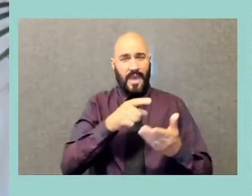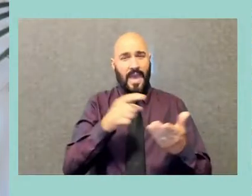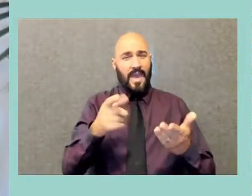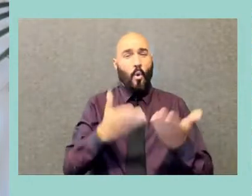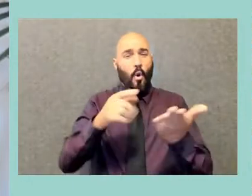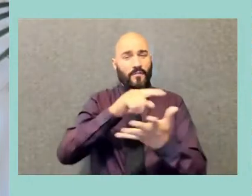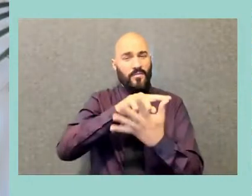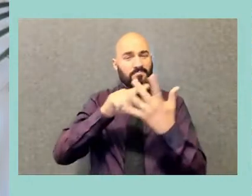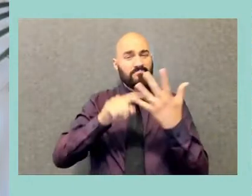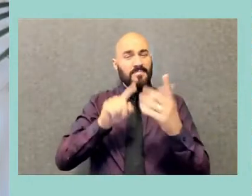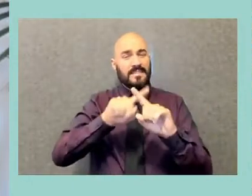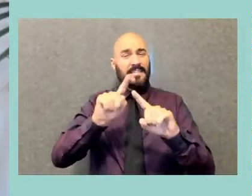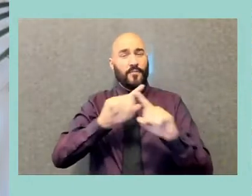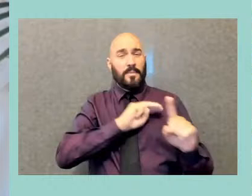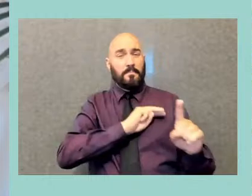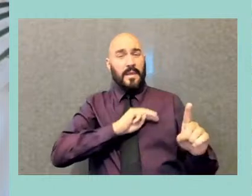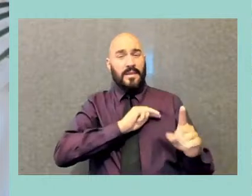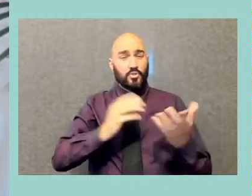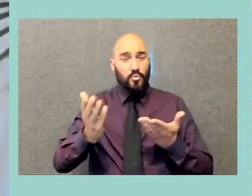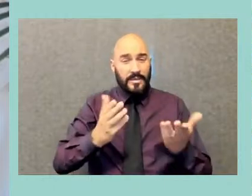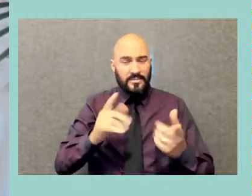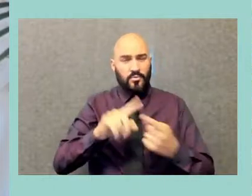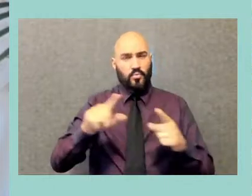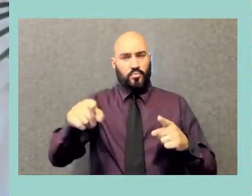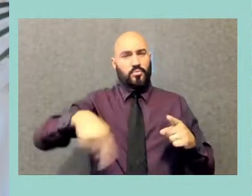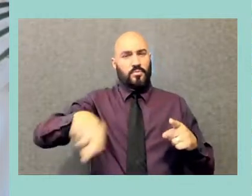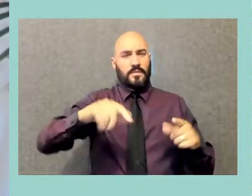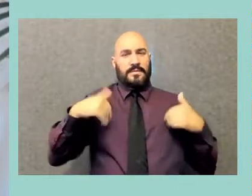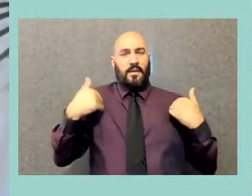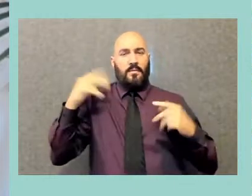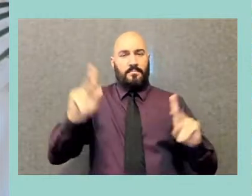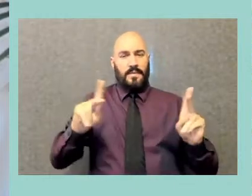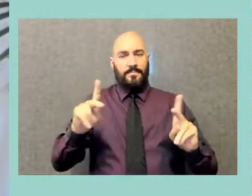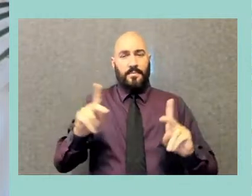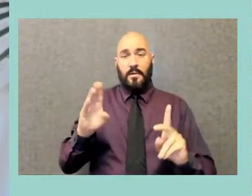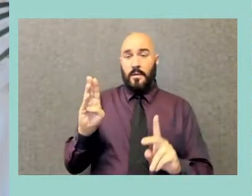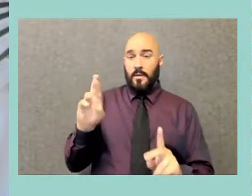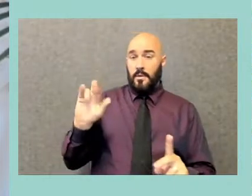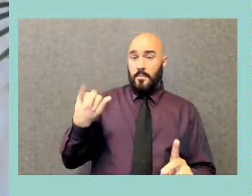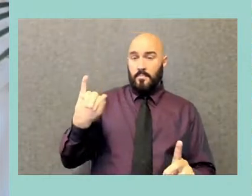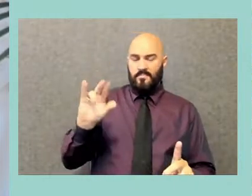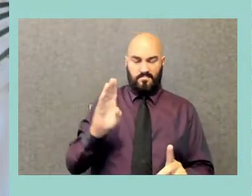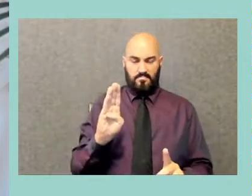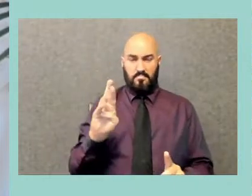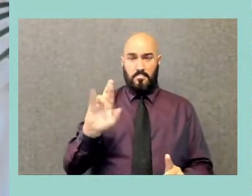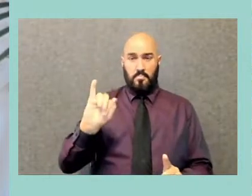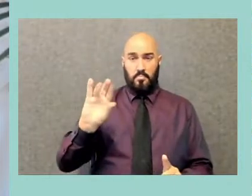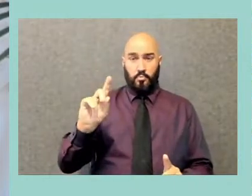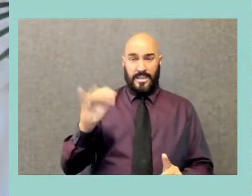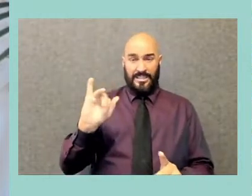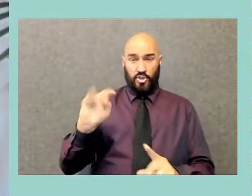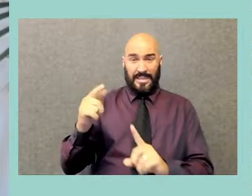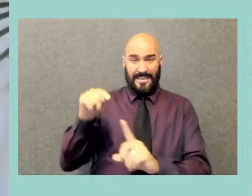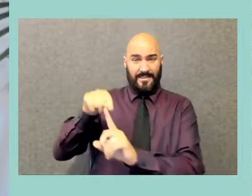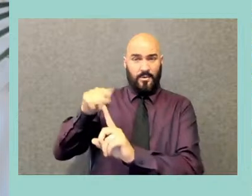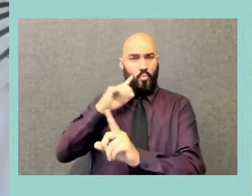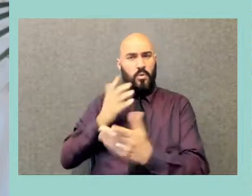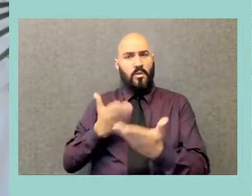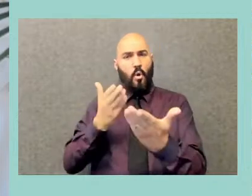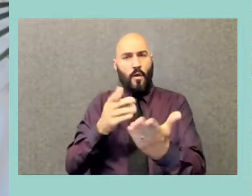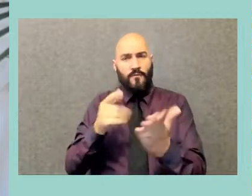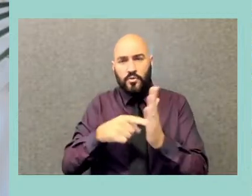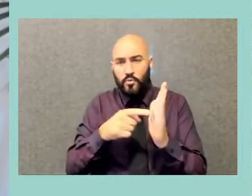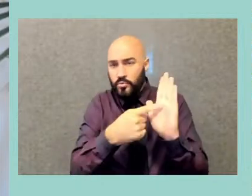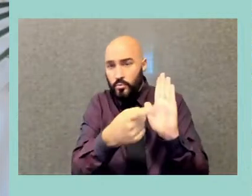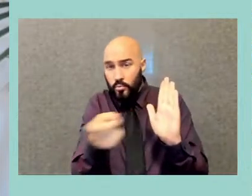The moment of bridging poses a question, and it will keep posing this question year after year. Commit